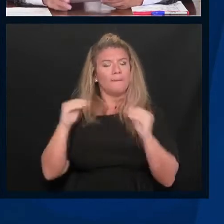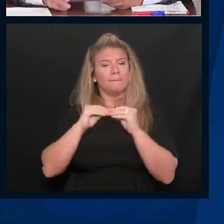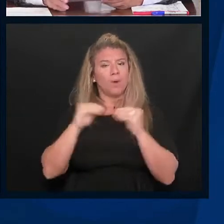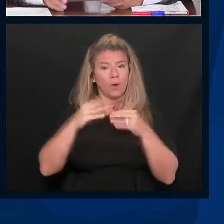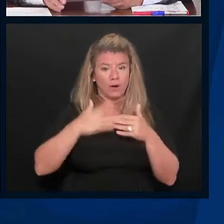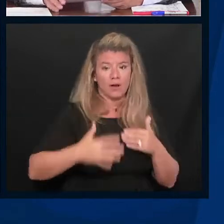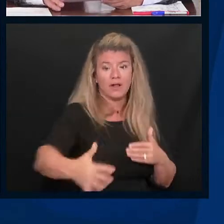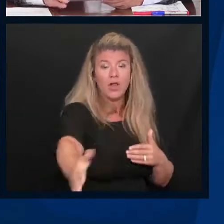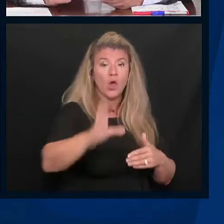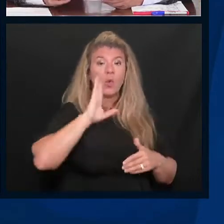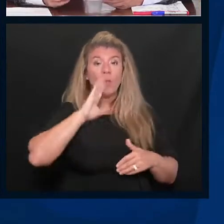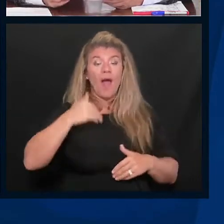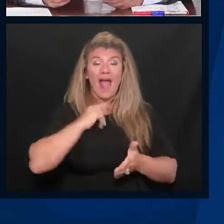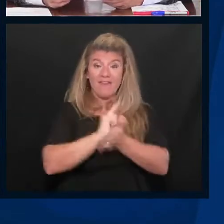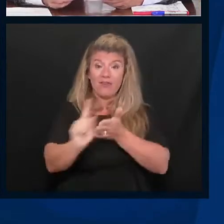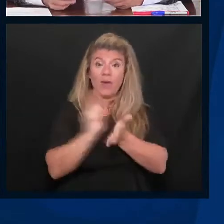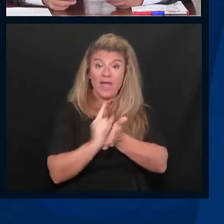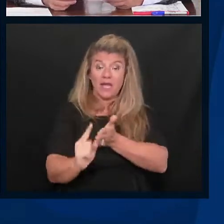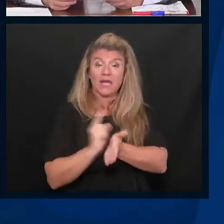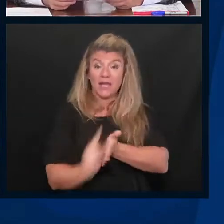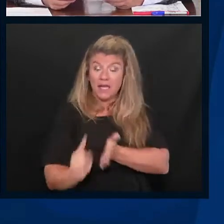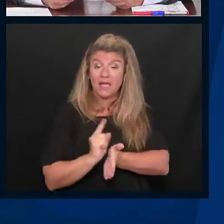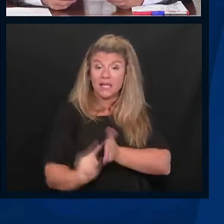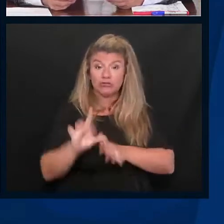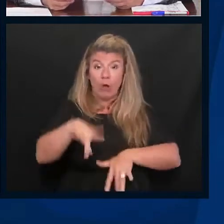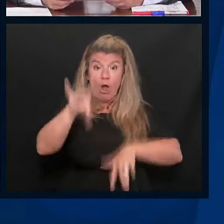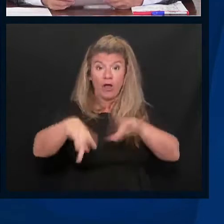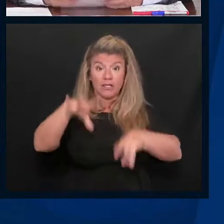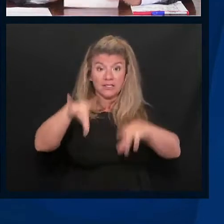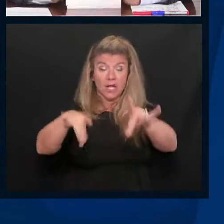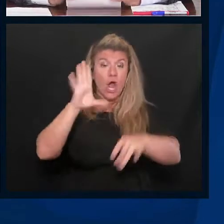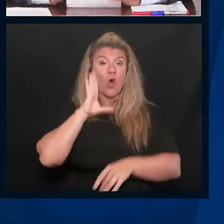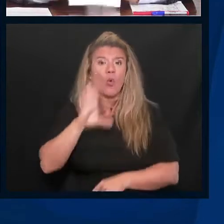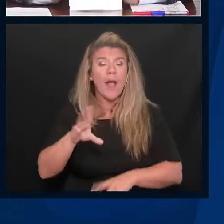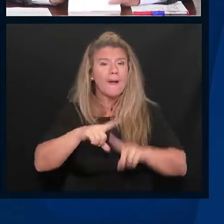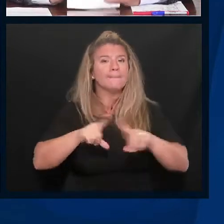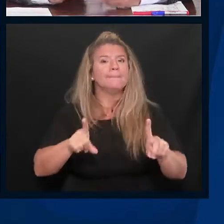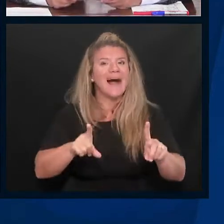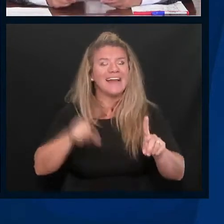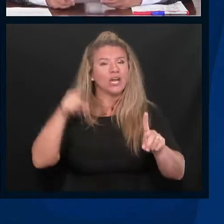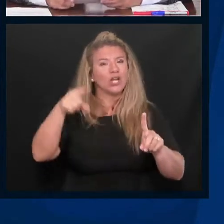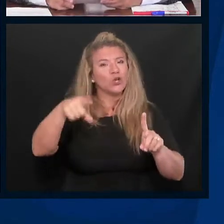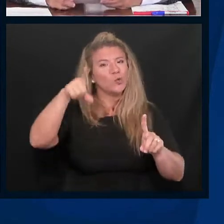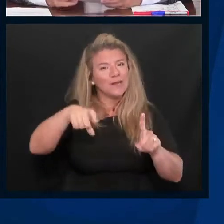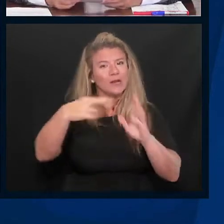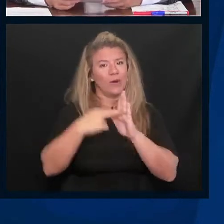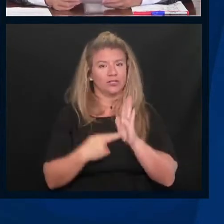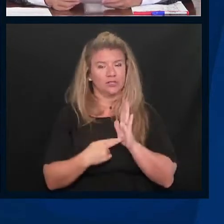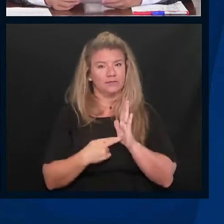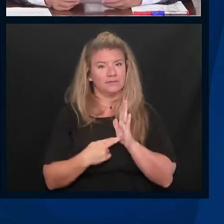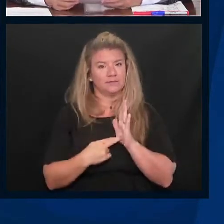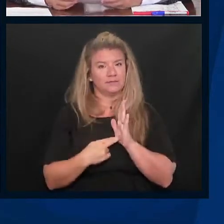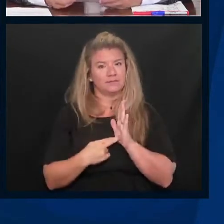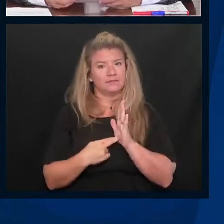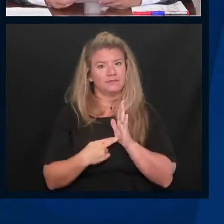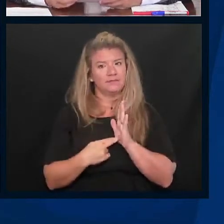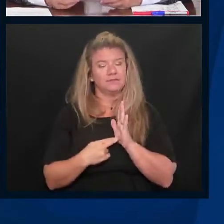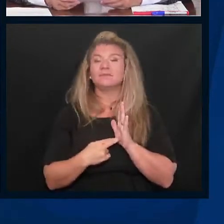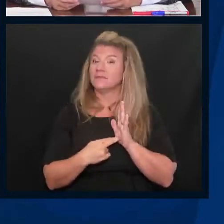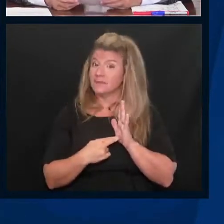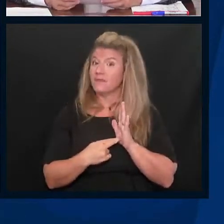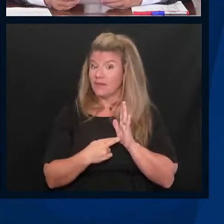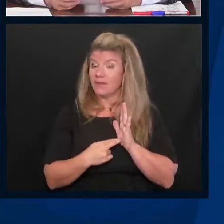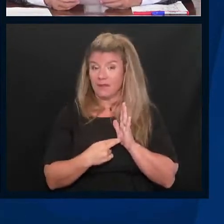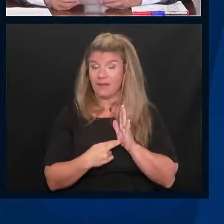going to draw every week, but absolutely, you really need to get registered. And absolutely, on top